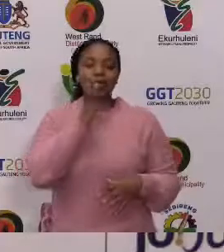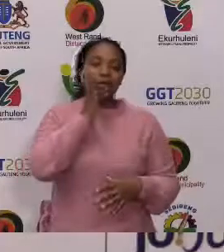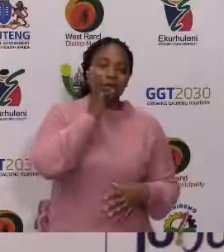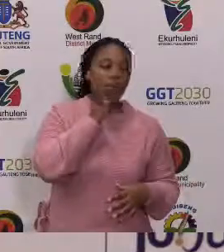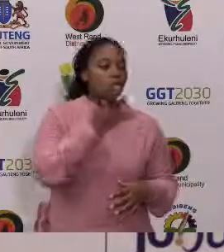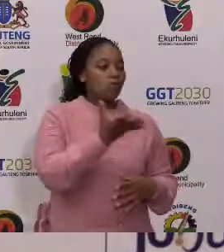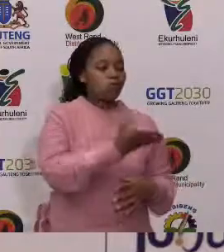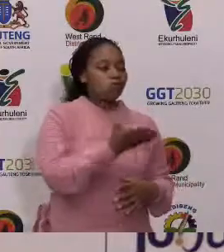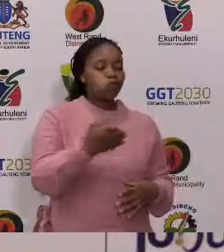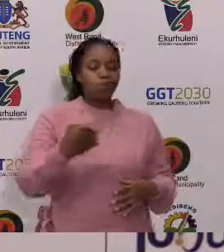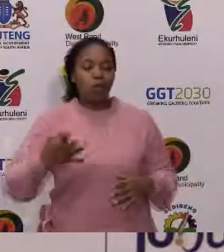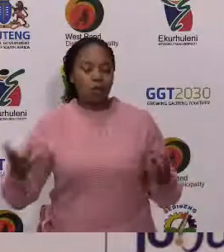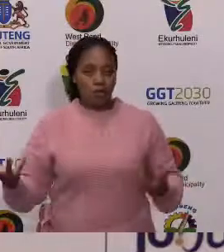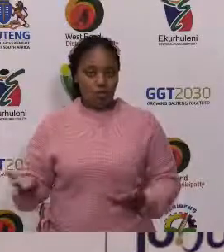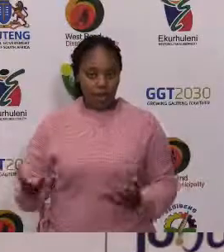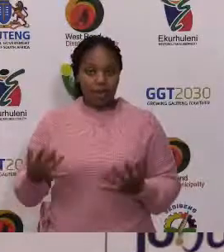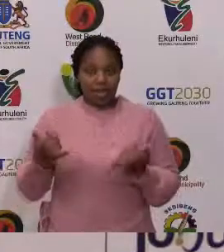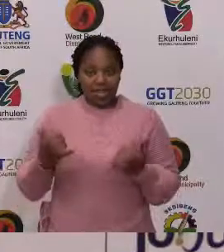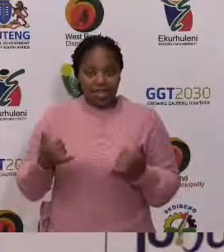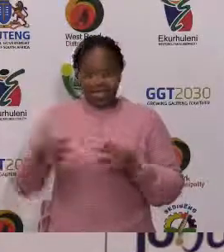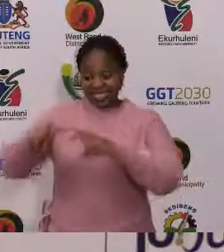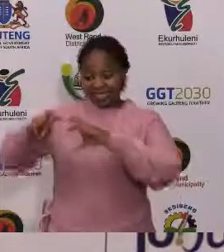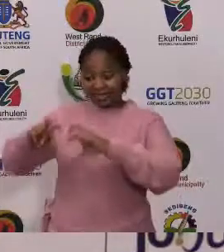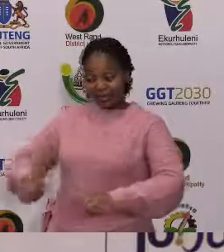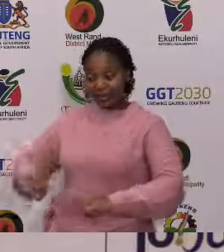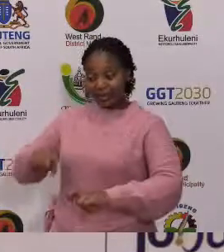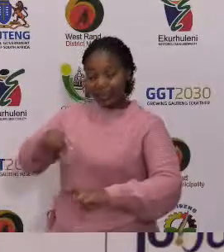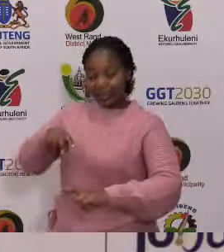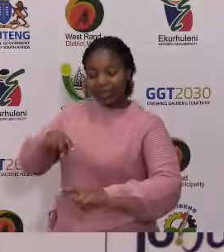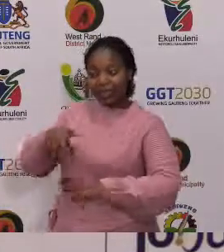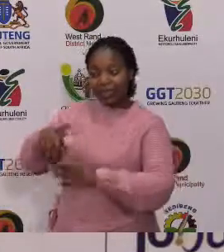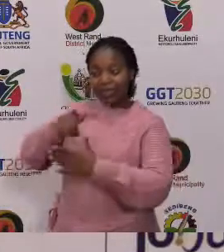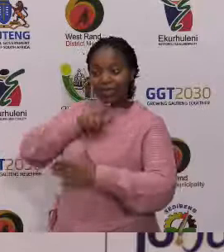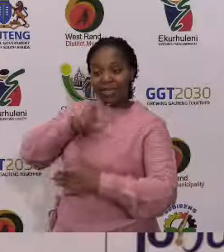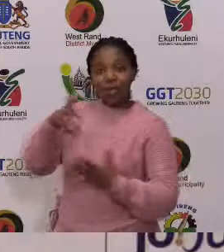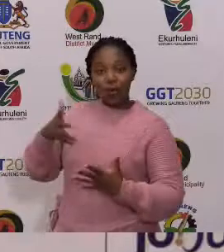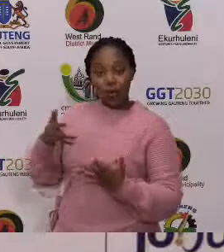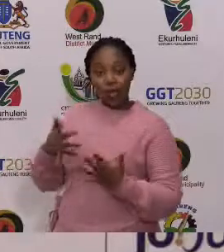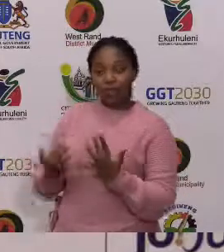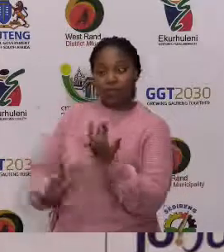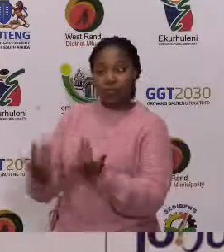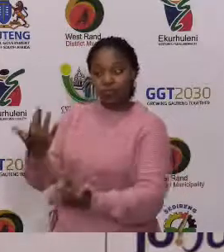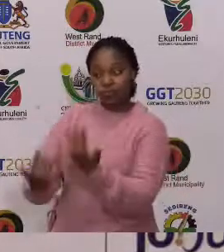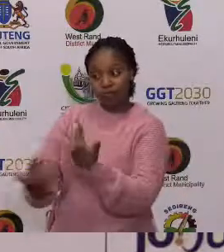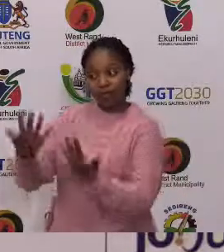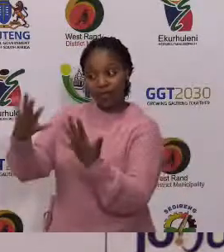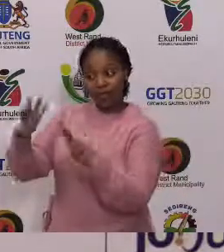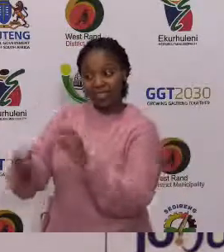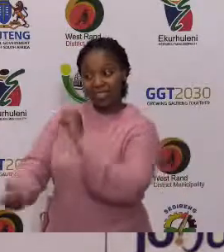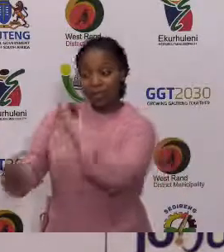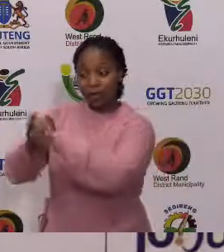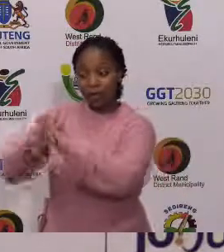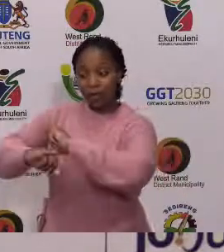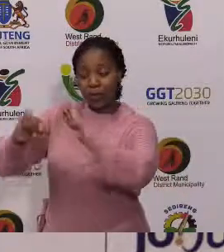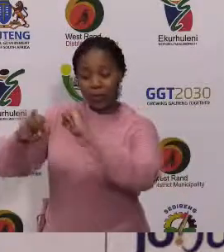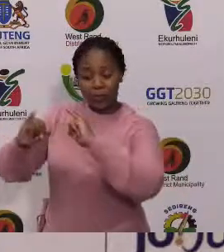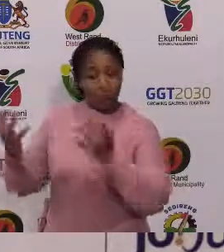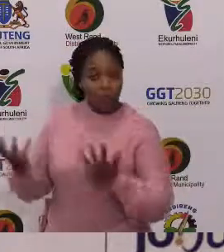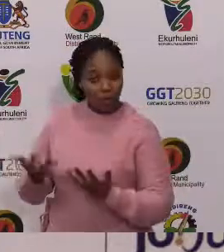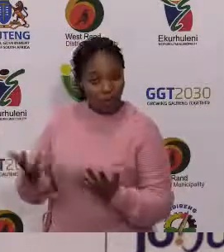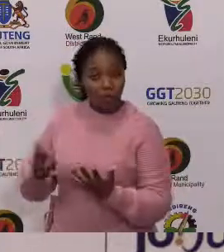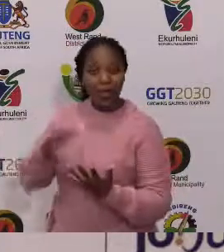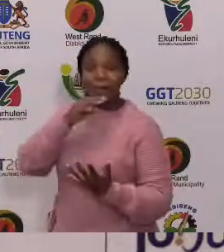the seroprevalence study is telling us where has the fire already burned. In other words,